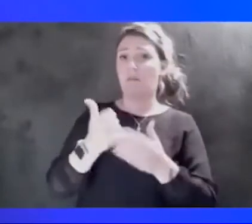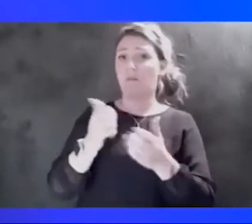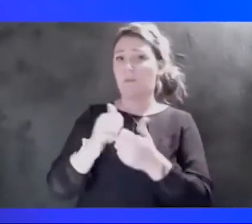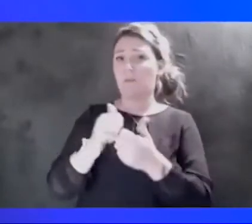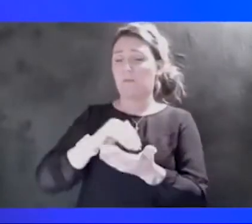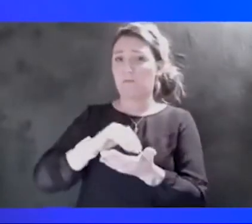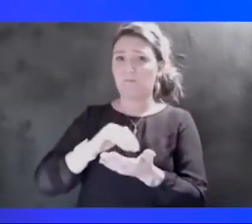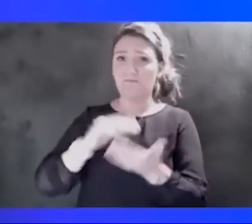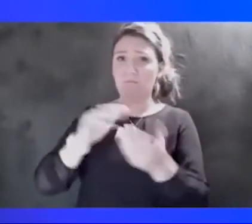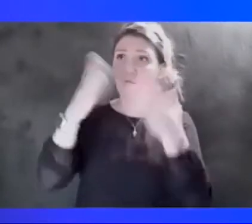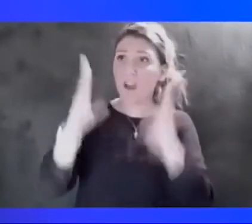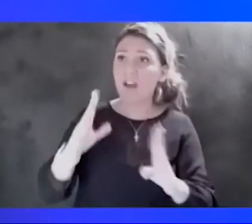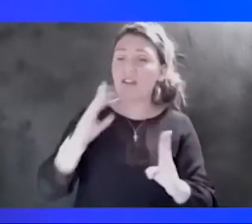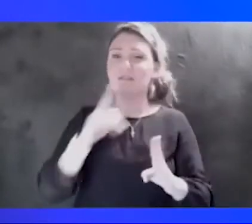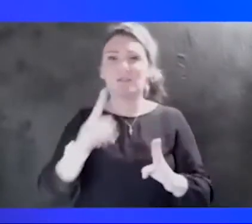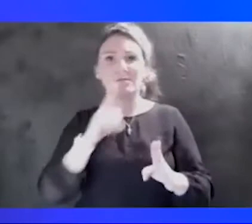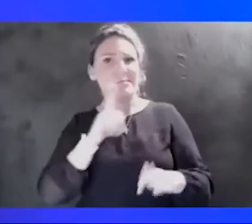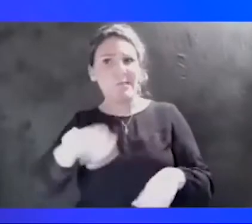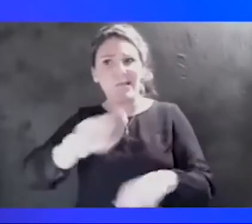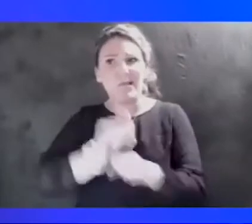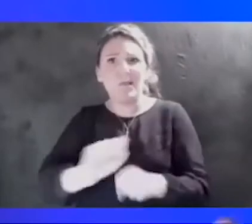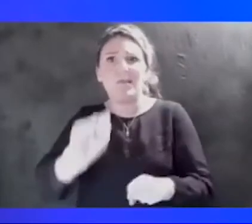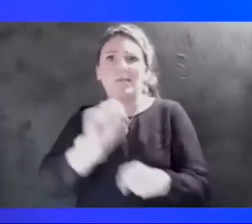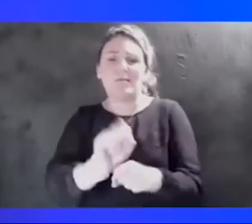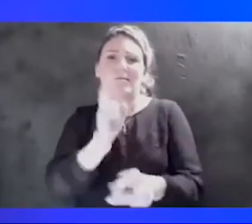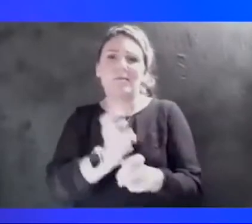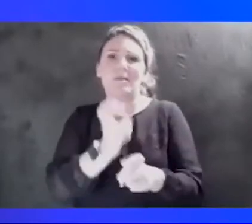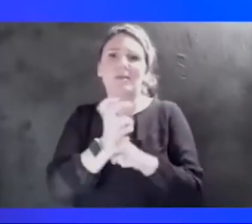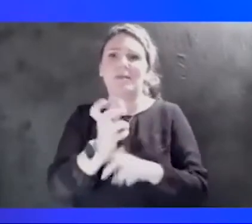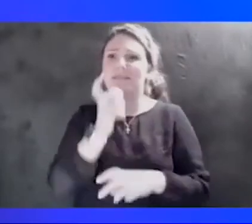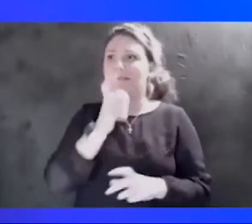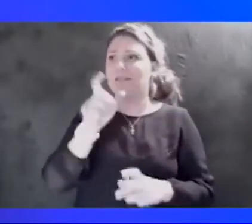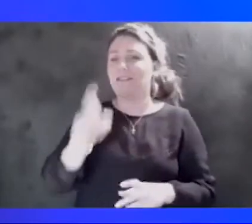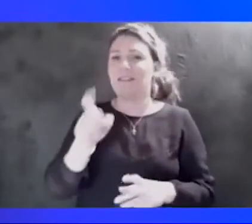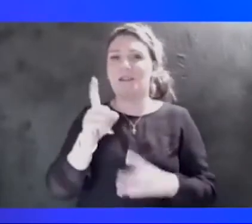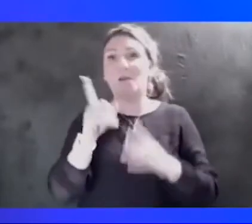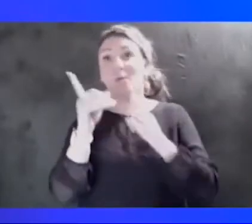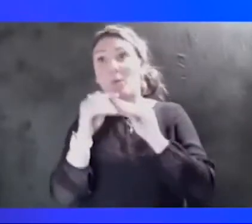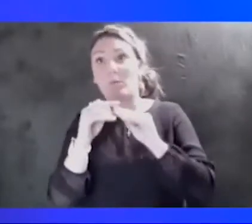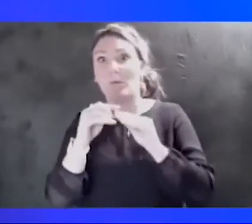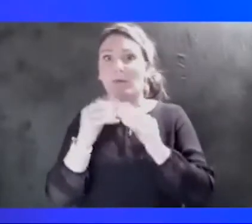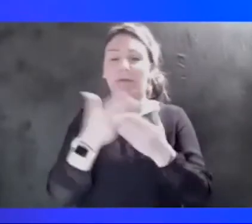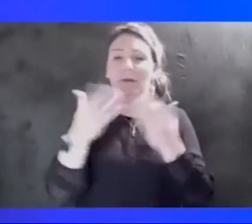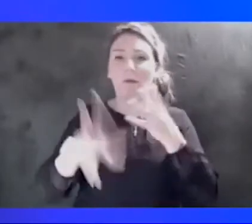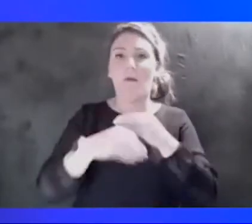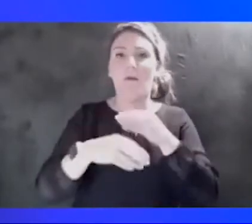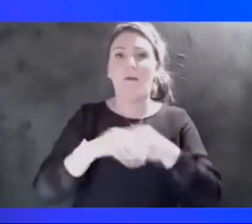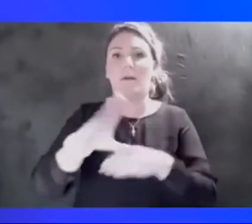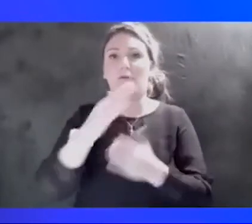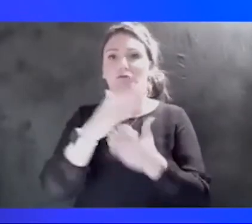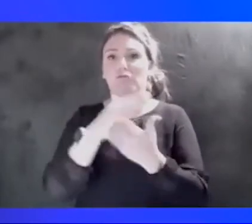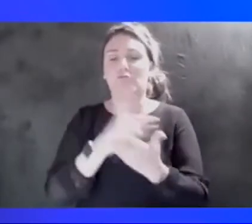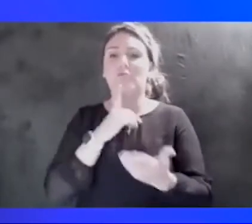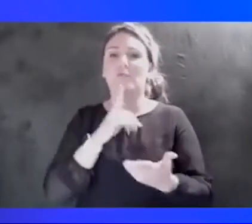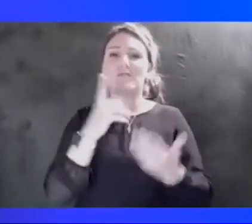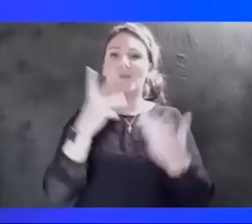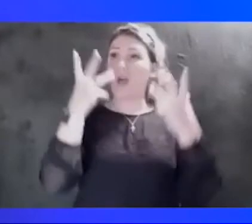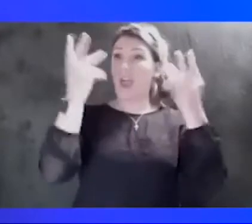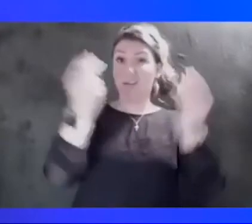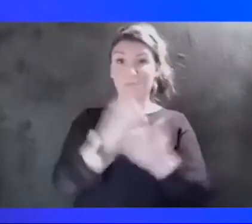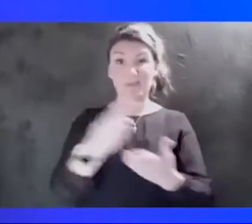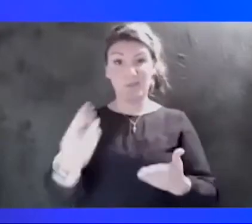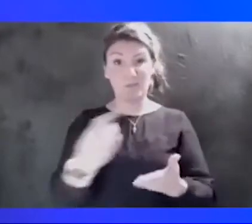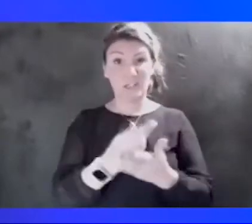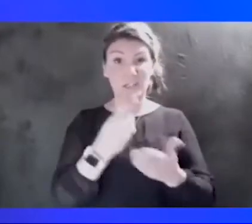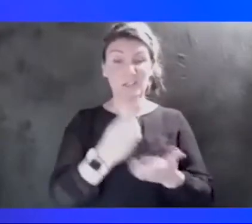hard as they can. They don't need one more things to do. So having that outside resource to tap into when they